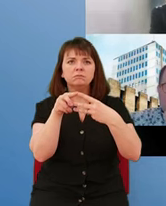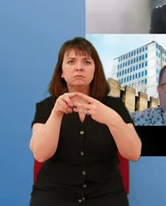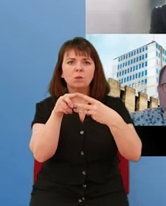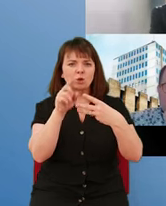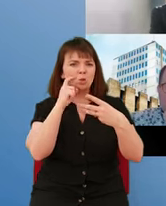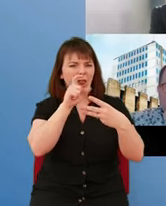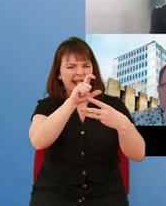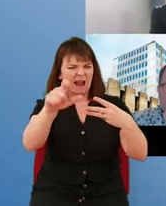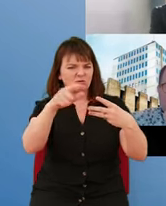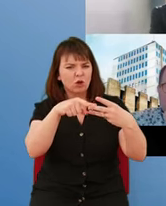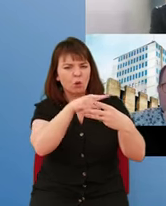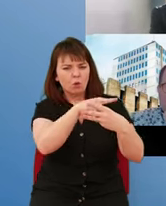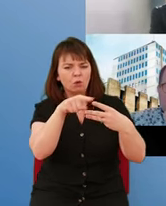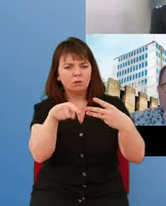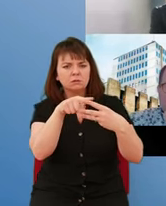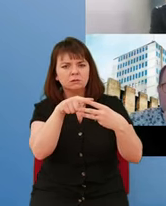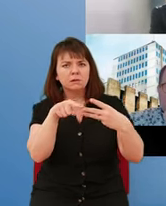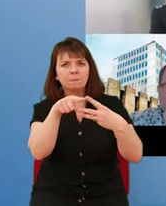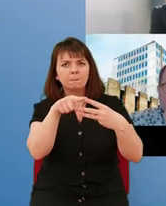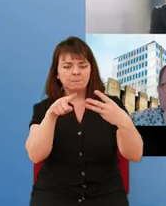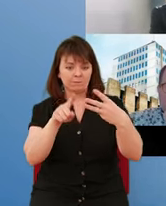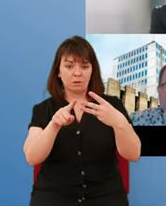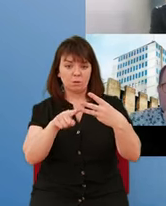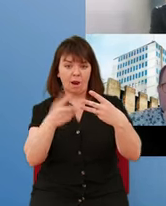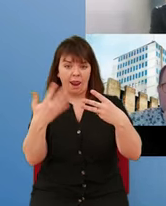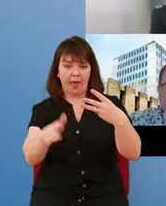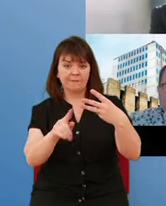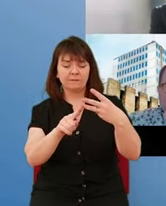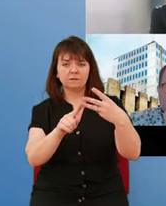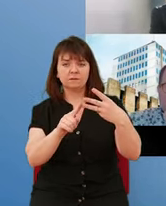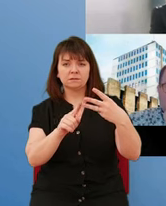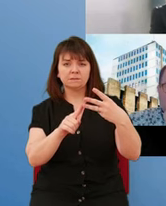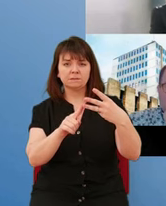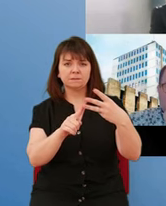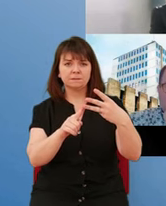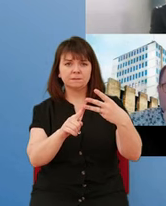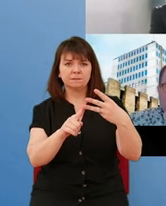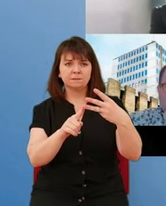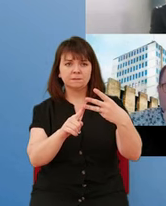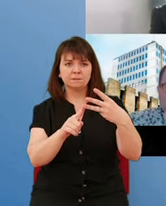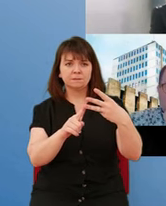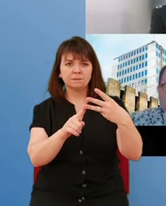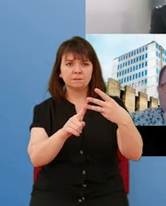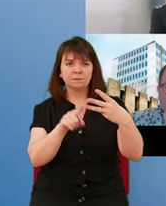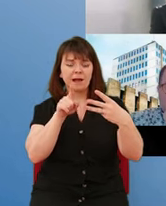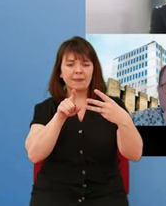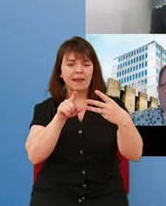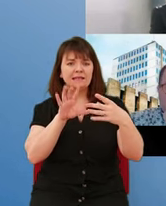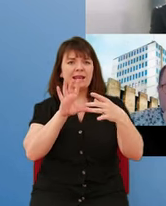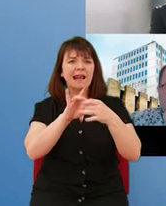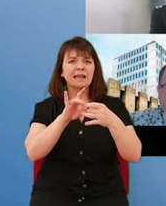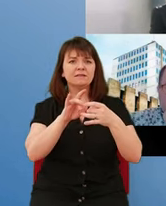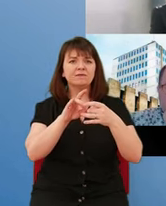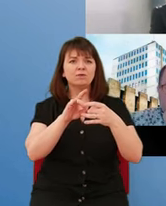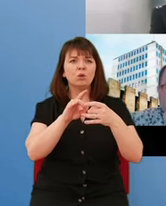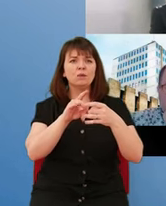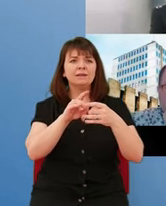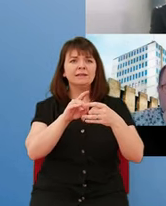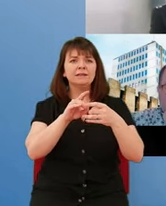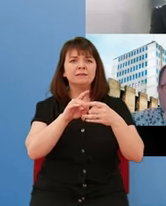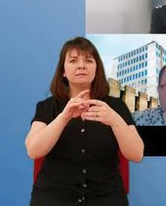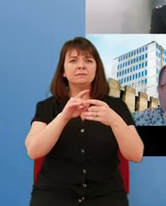on around the High Street CQC report. I think there was John had asked a